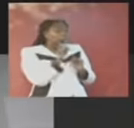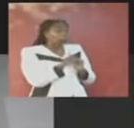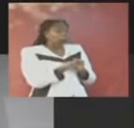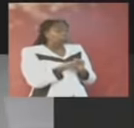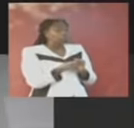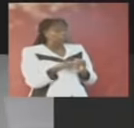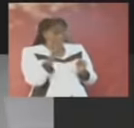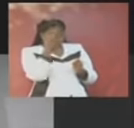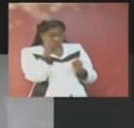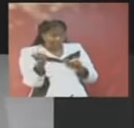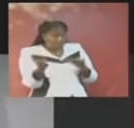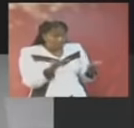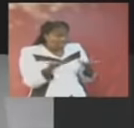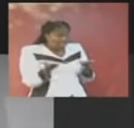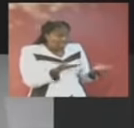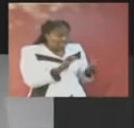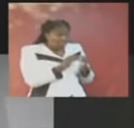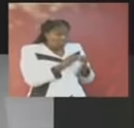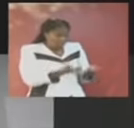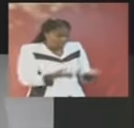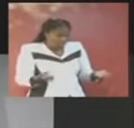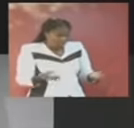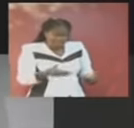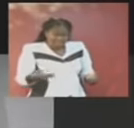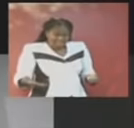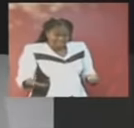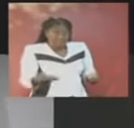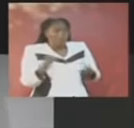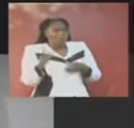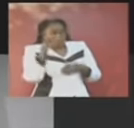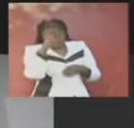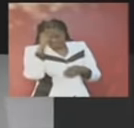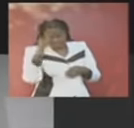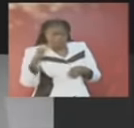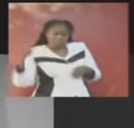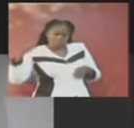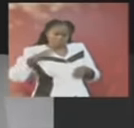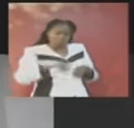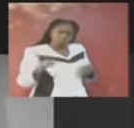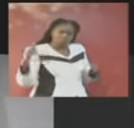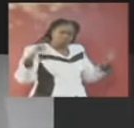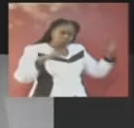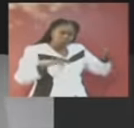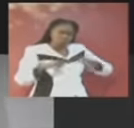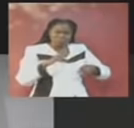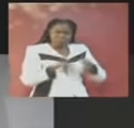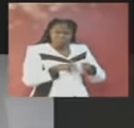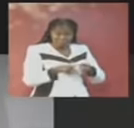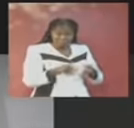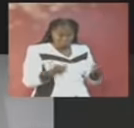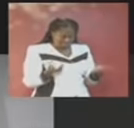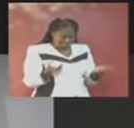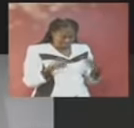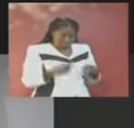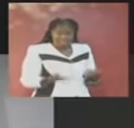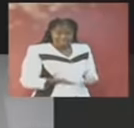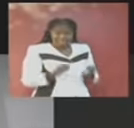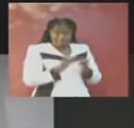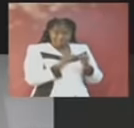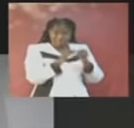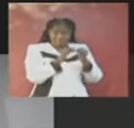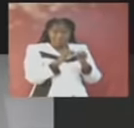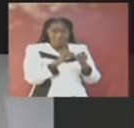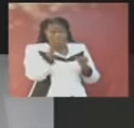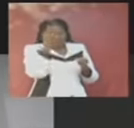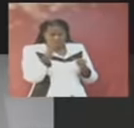even to possibly be bringing home more nationals? And second question is to Dr. Hines. That strategic objective that the